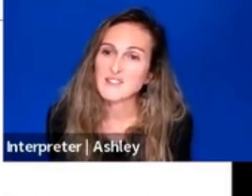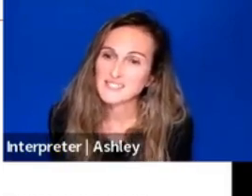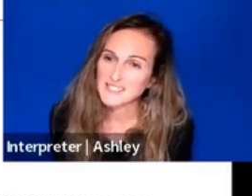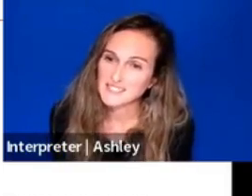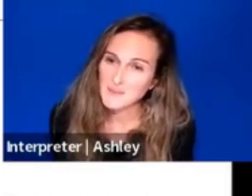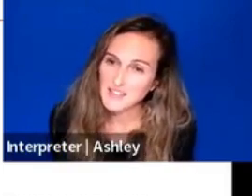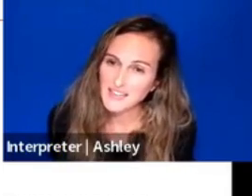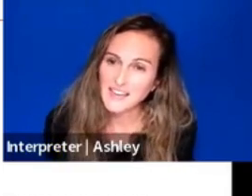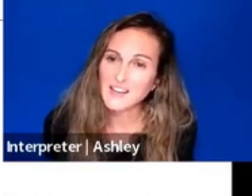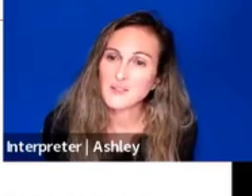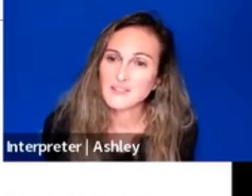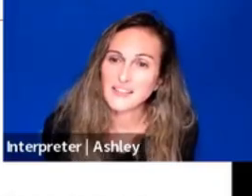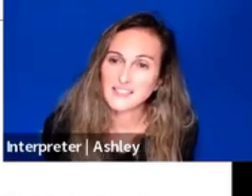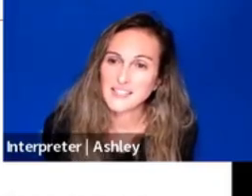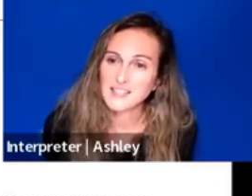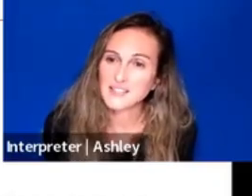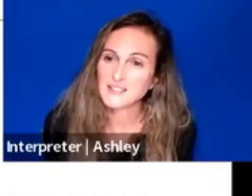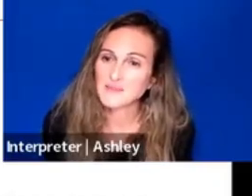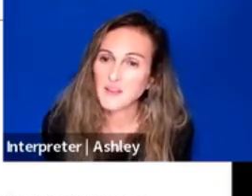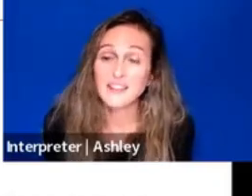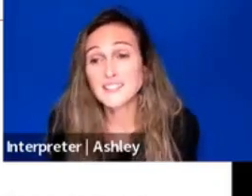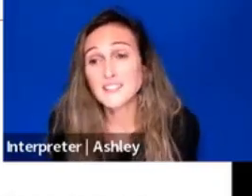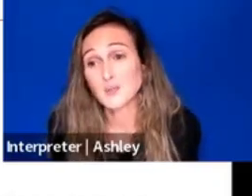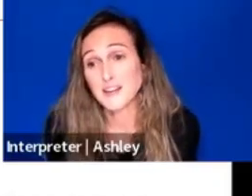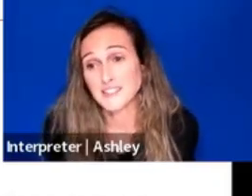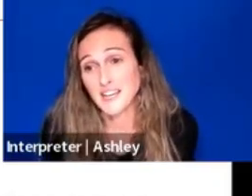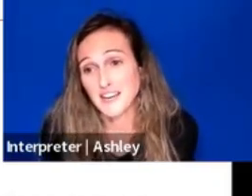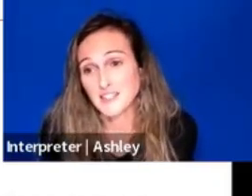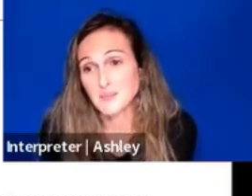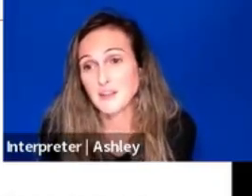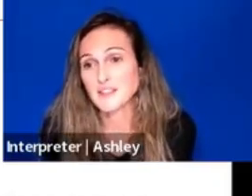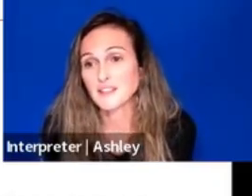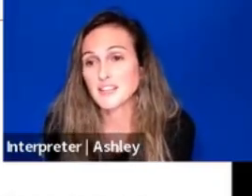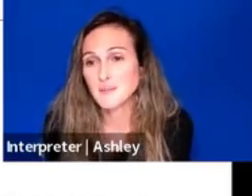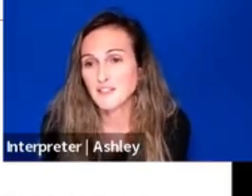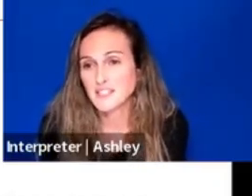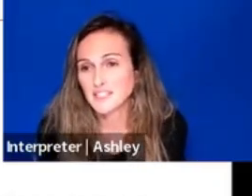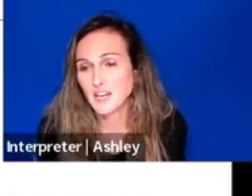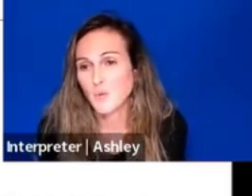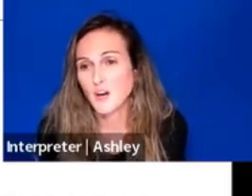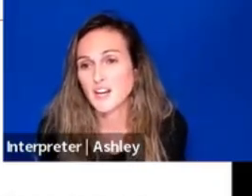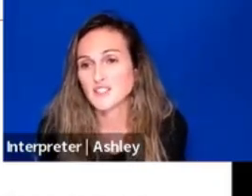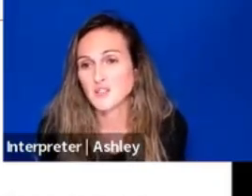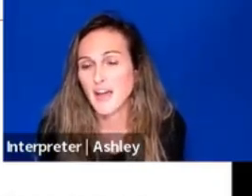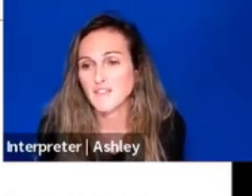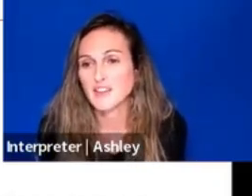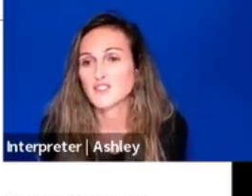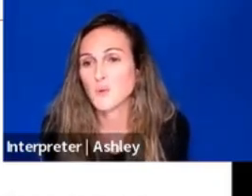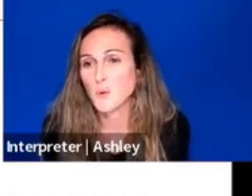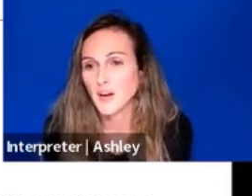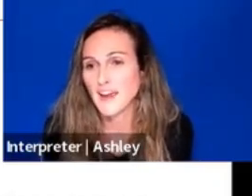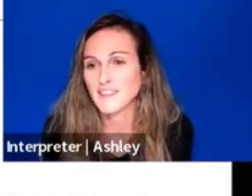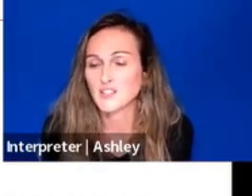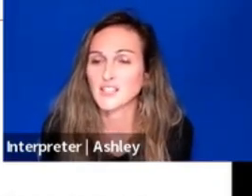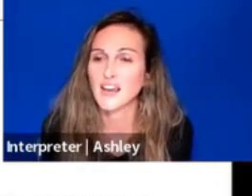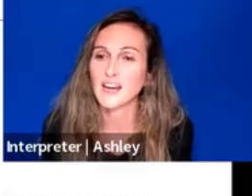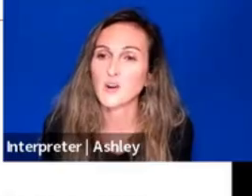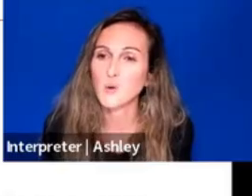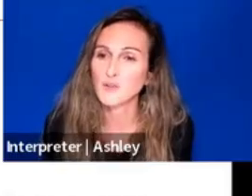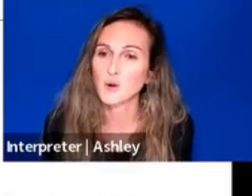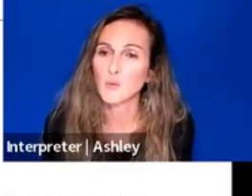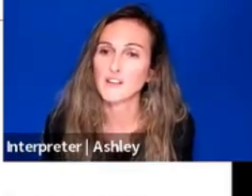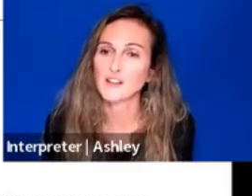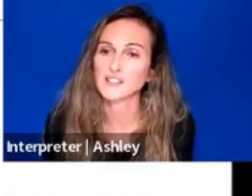I know this is something, I know that, I think these are great designs, but think about this, whereas you have a door and there's